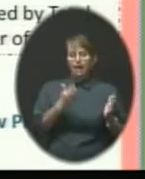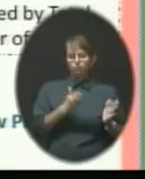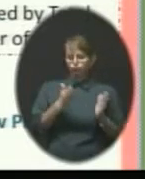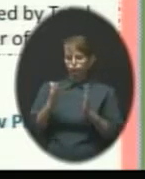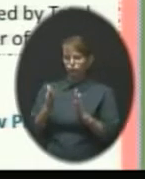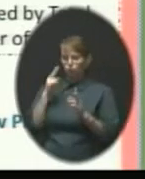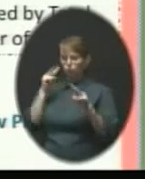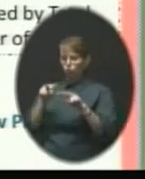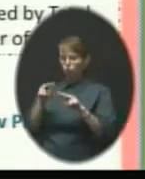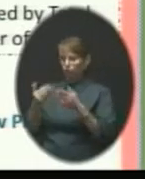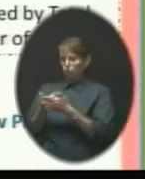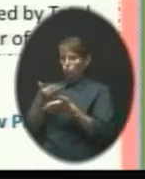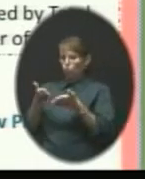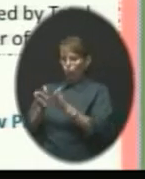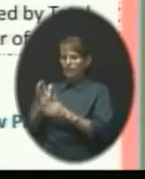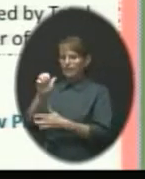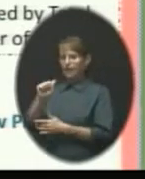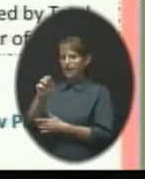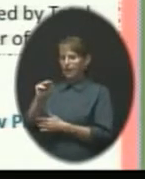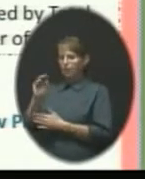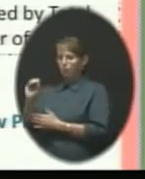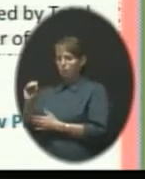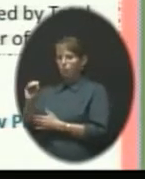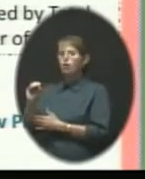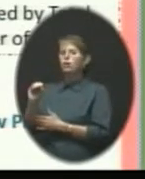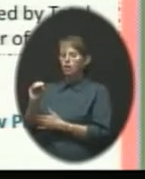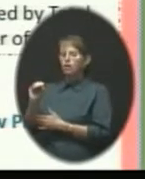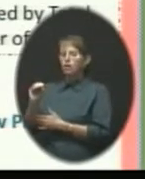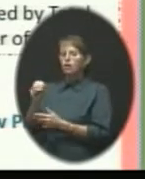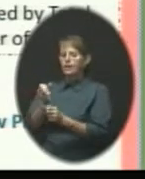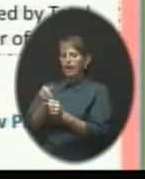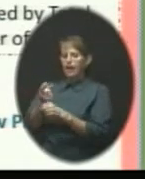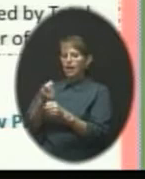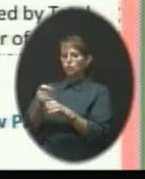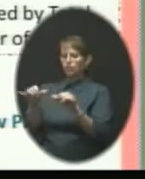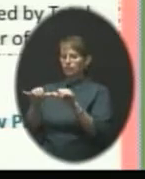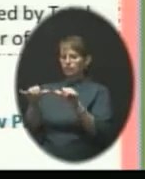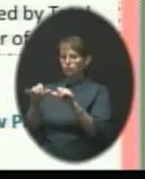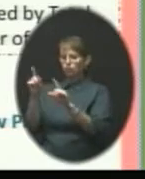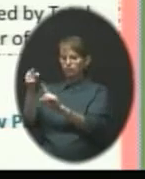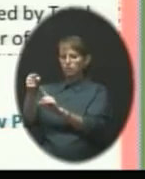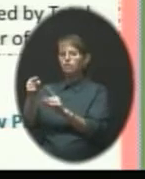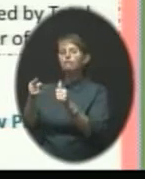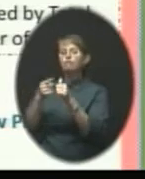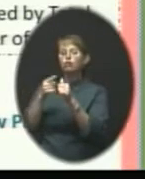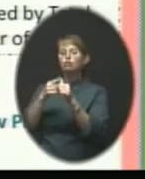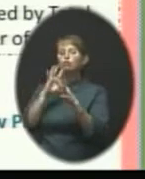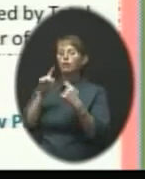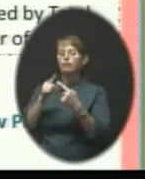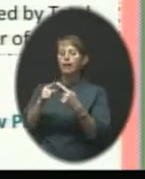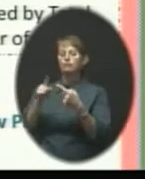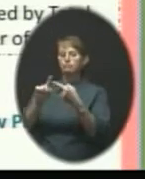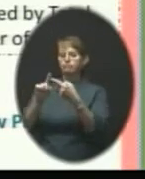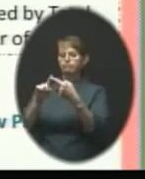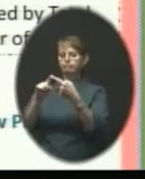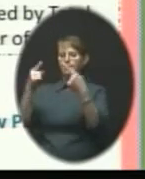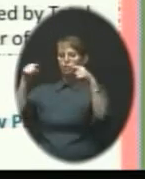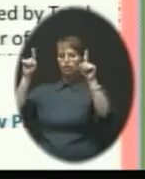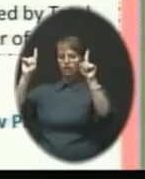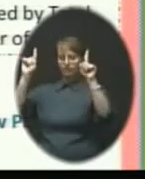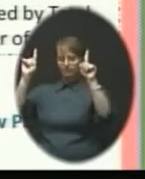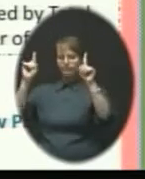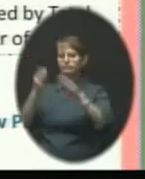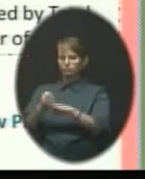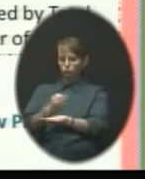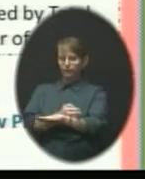AMOs, I'm going to talk first about improving achievement, because the first thing the state says is you need to improve achievement in your district in both